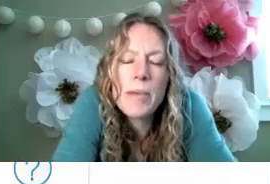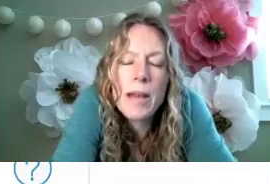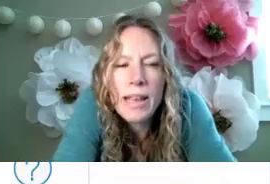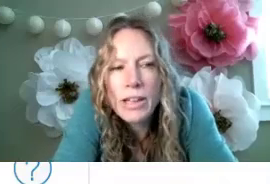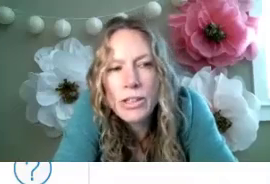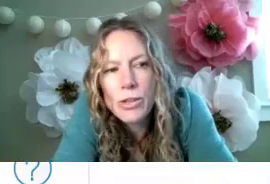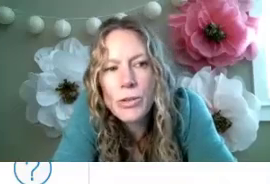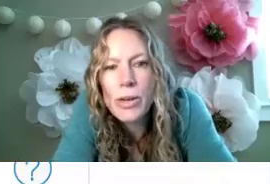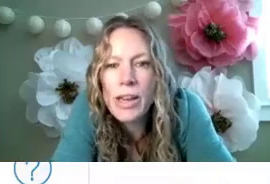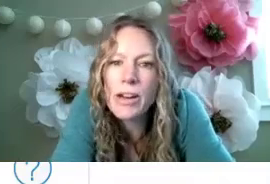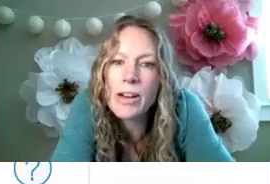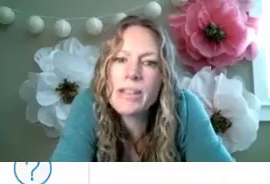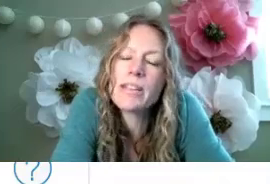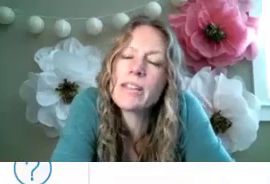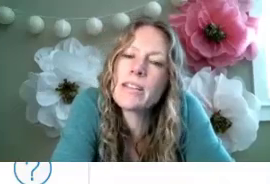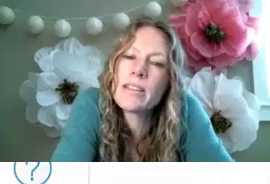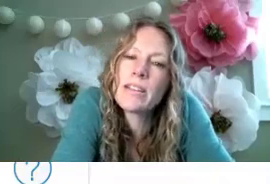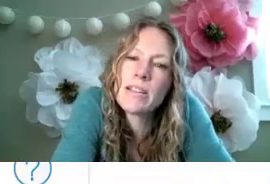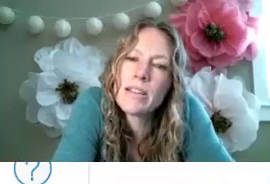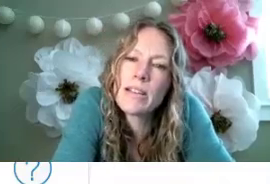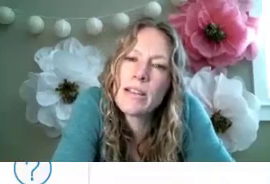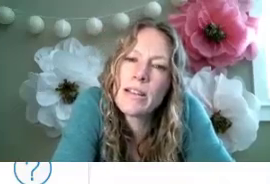that different from a link to here?